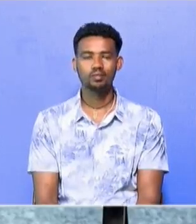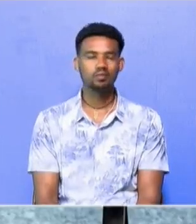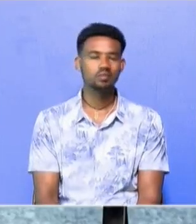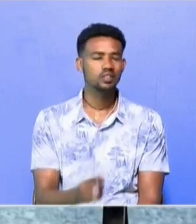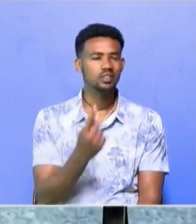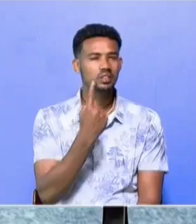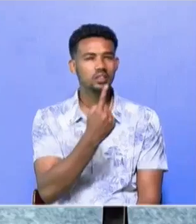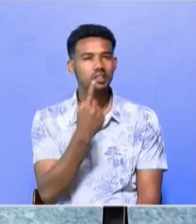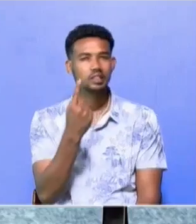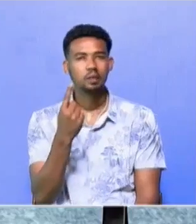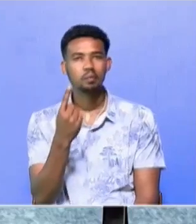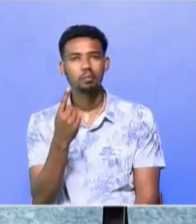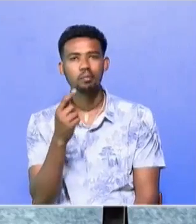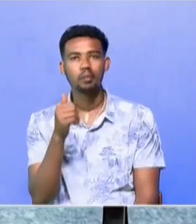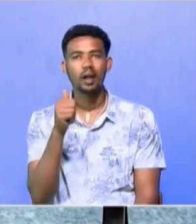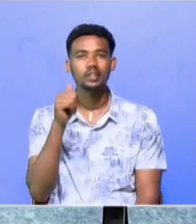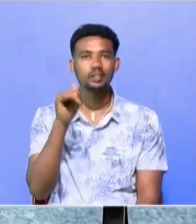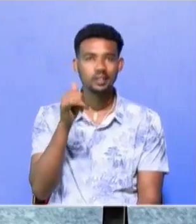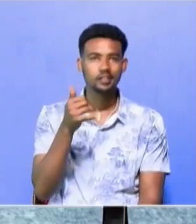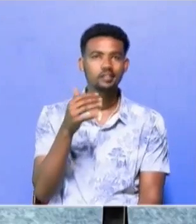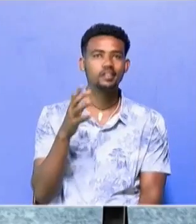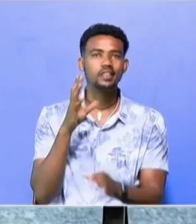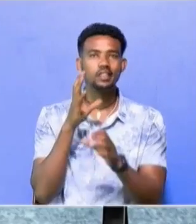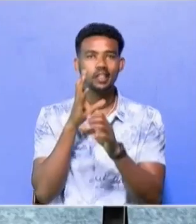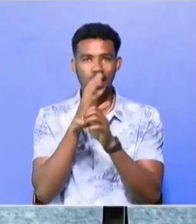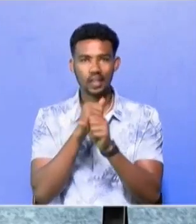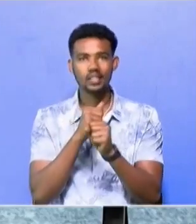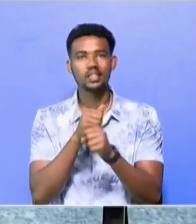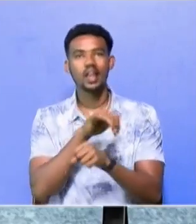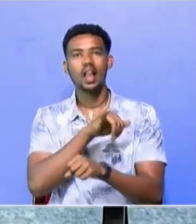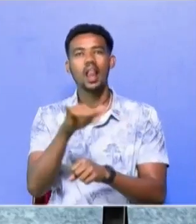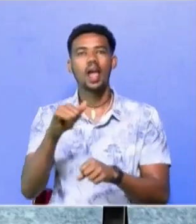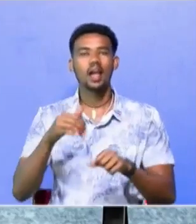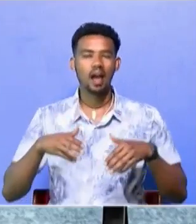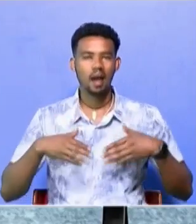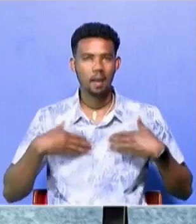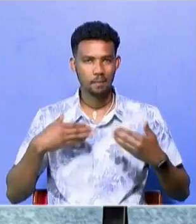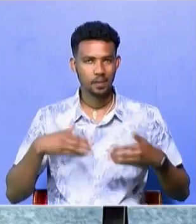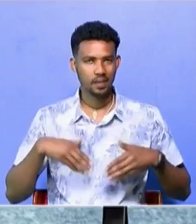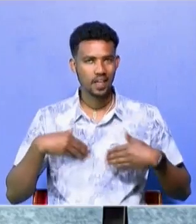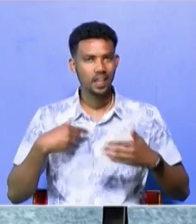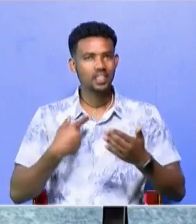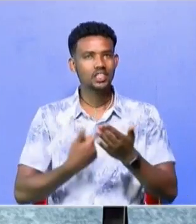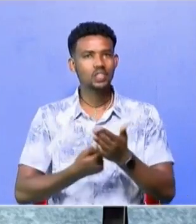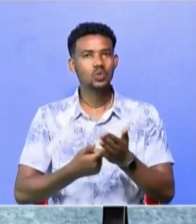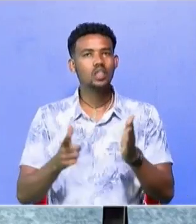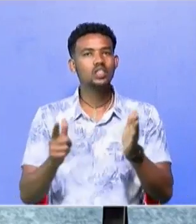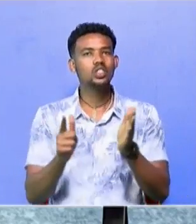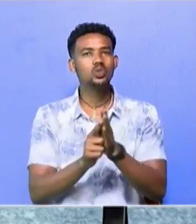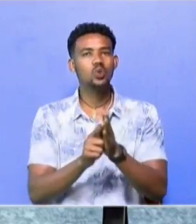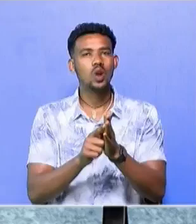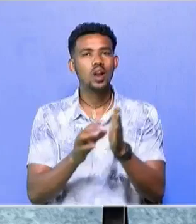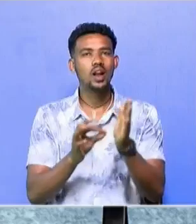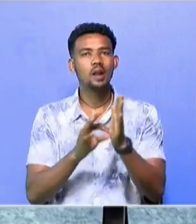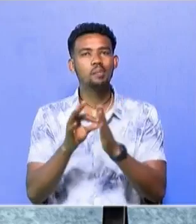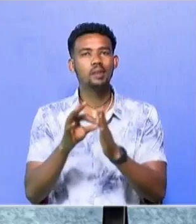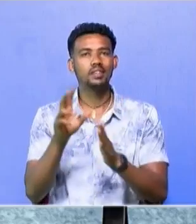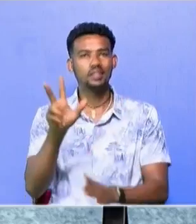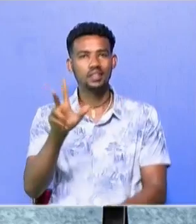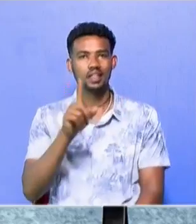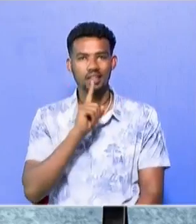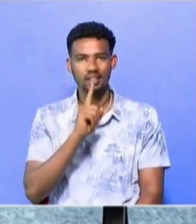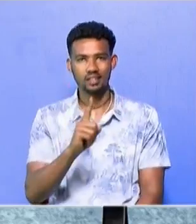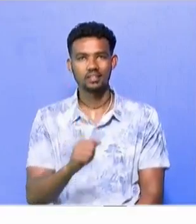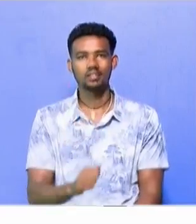Some adjectives end with y, like happy. This is rule number 3. We just cancel